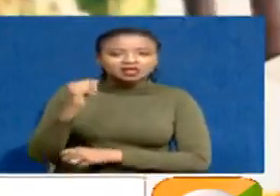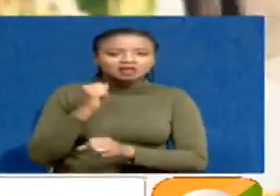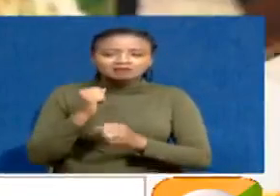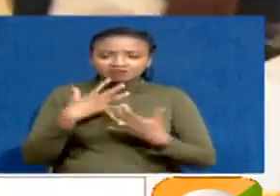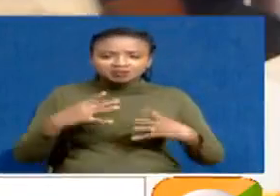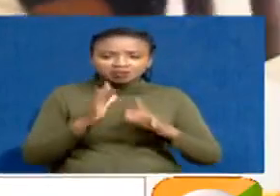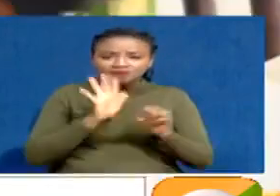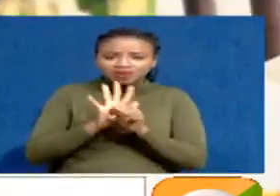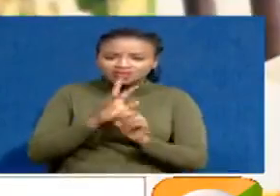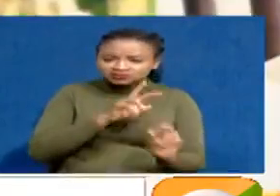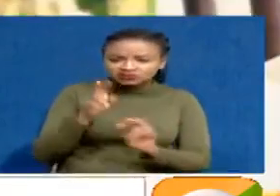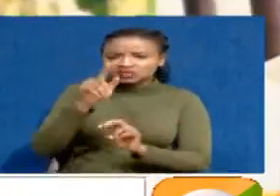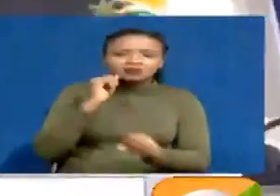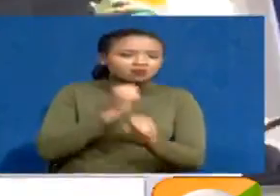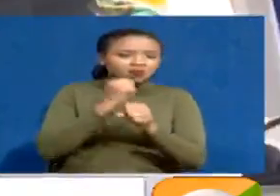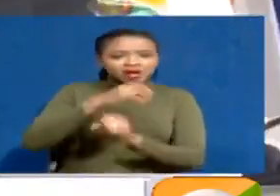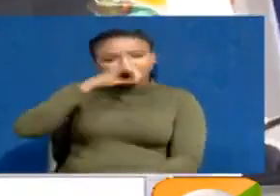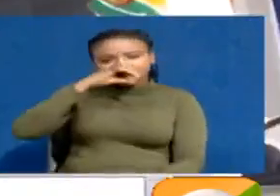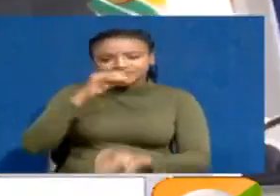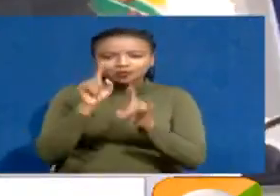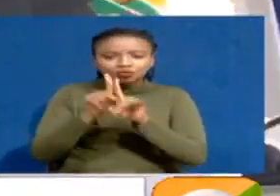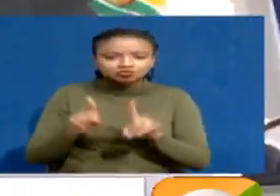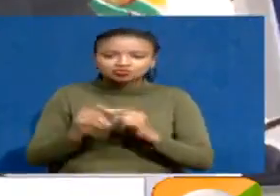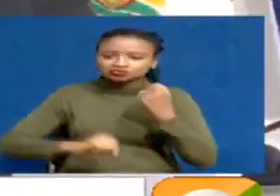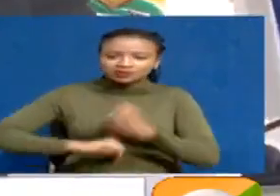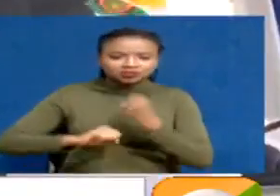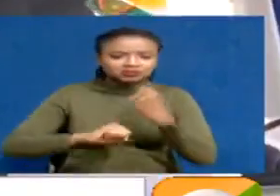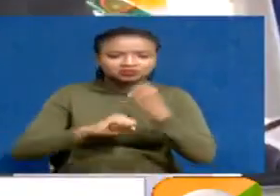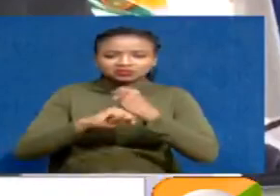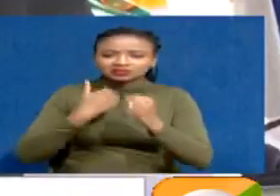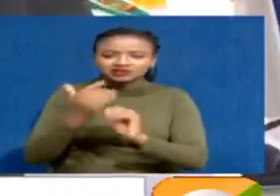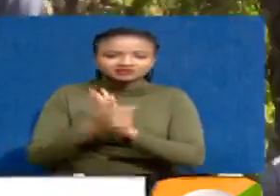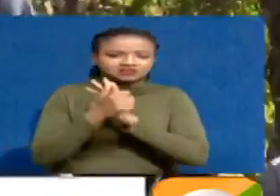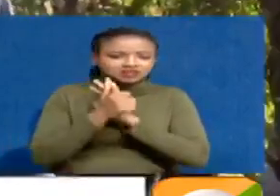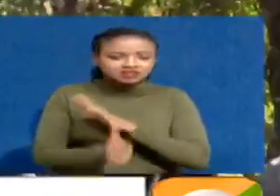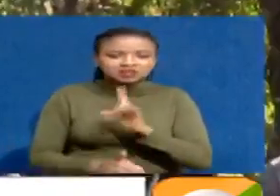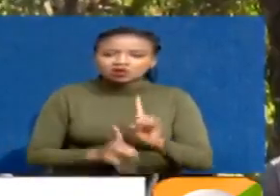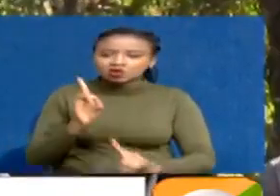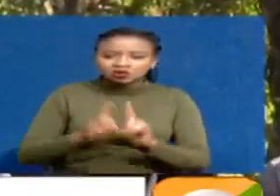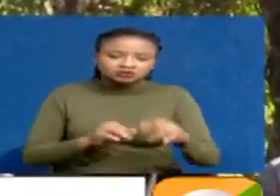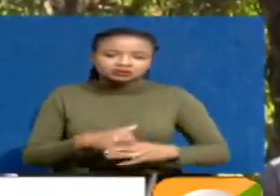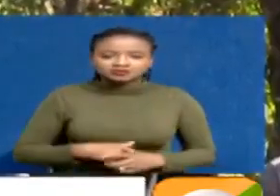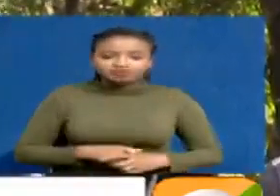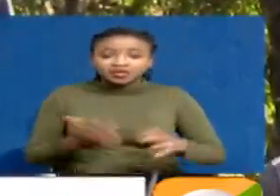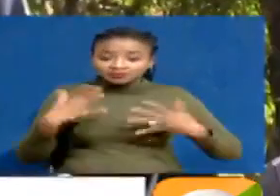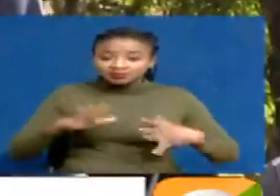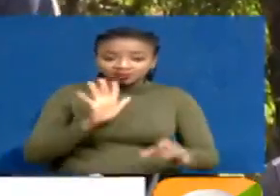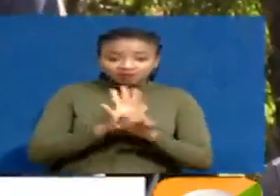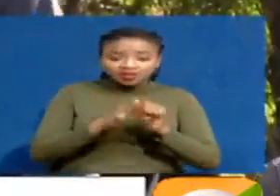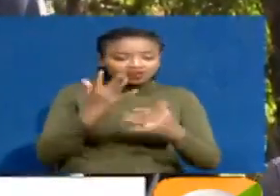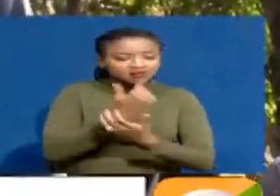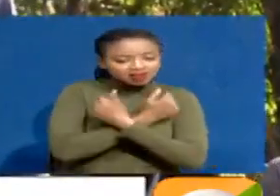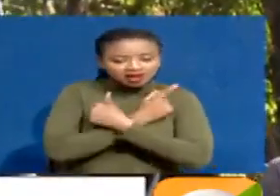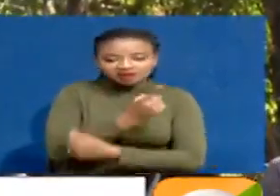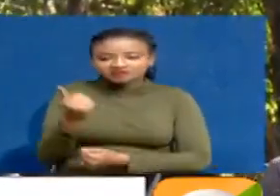was described as a hard-working man and a team player with unmatched skill. Bernard was a man of the people. He was